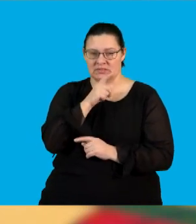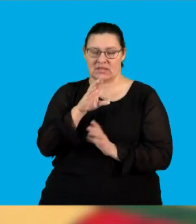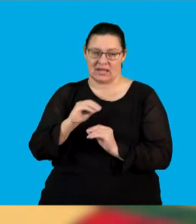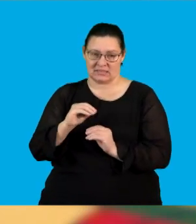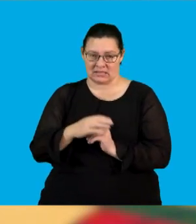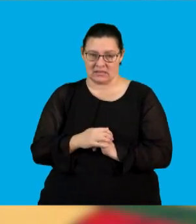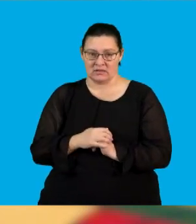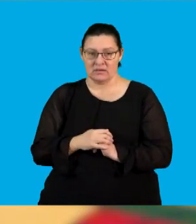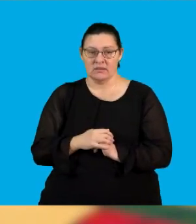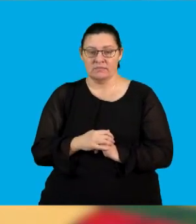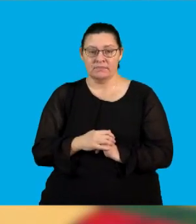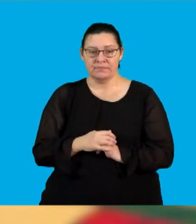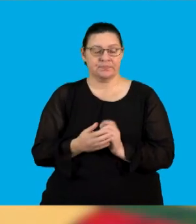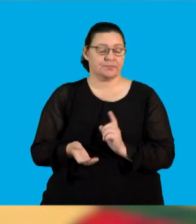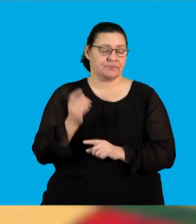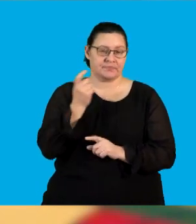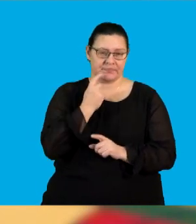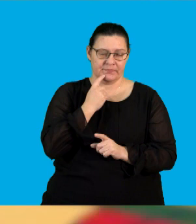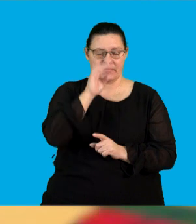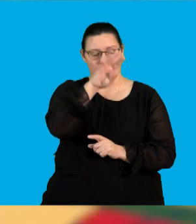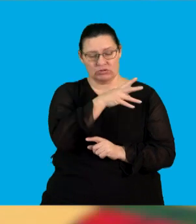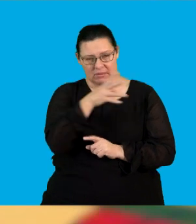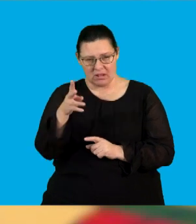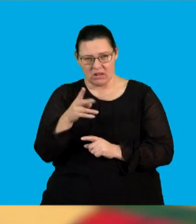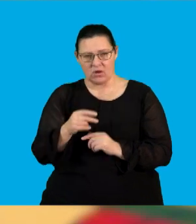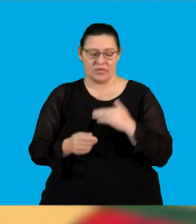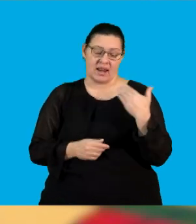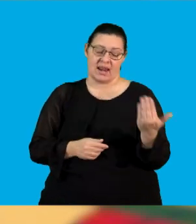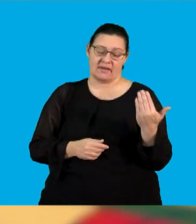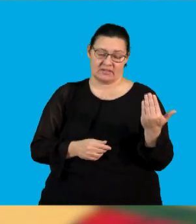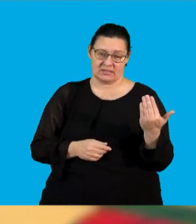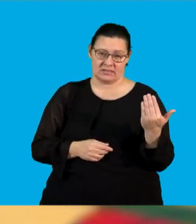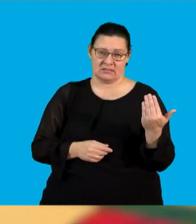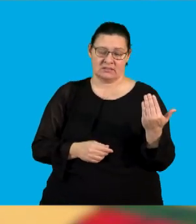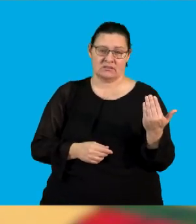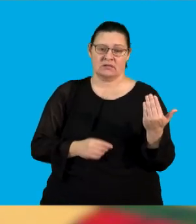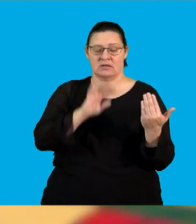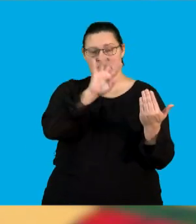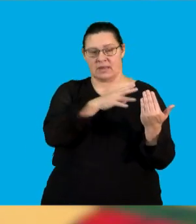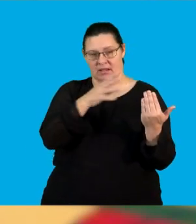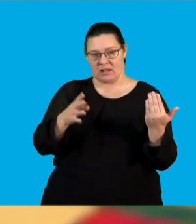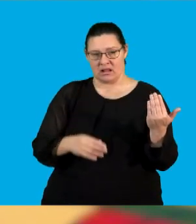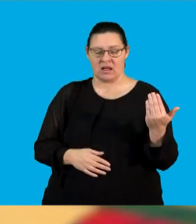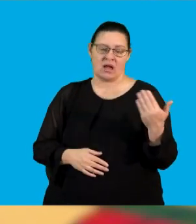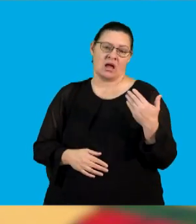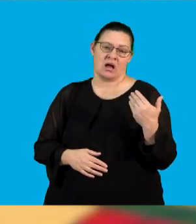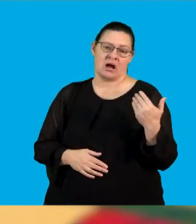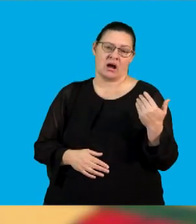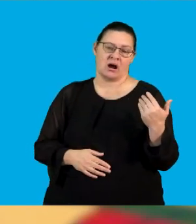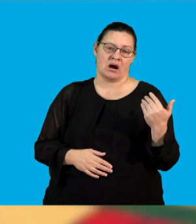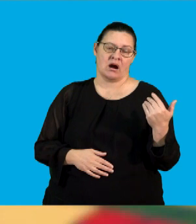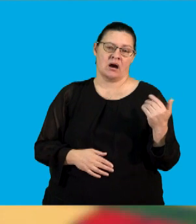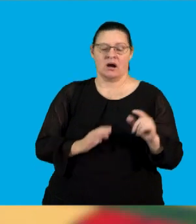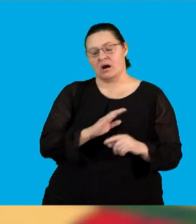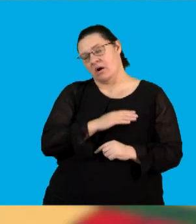using throughout this lesson. So we can find our metals on the periodic table, on the left-hand side of the periodic table, and then on the far right-hand